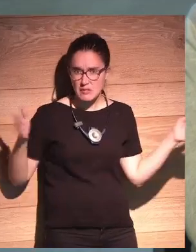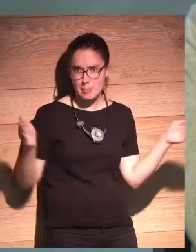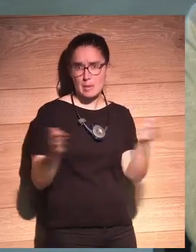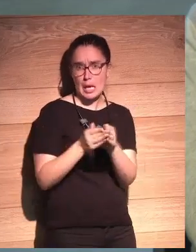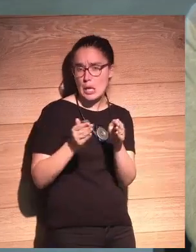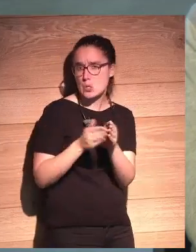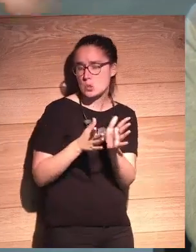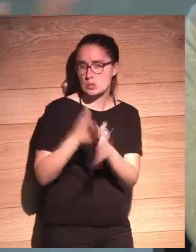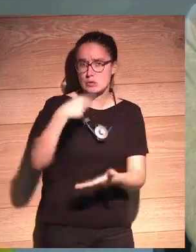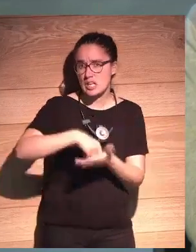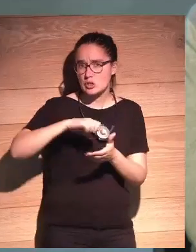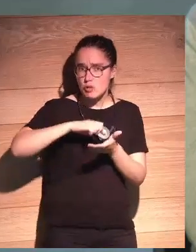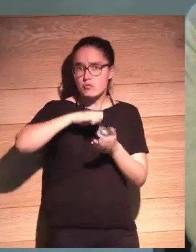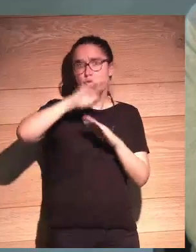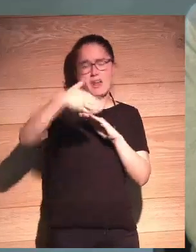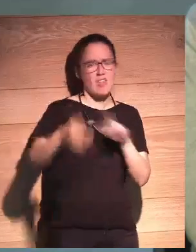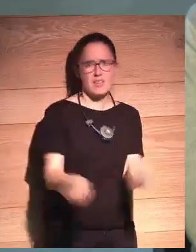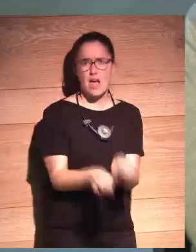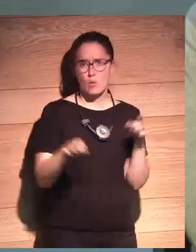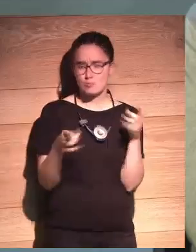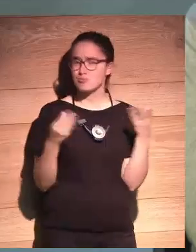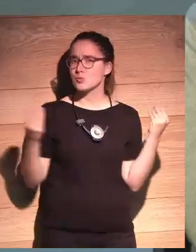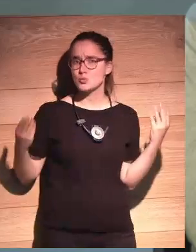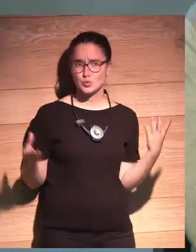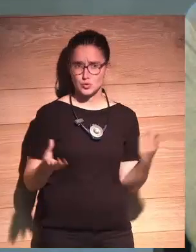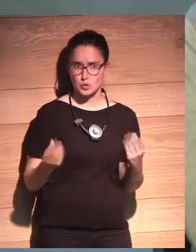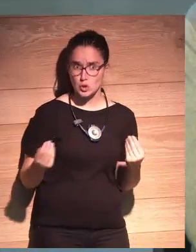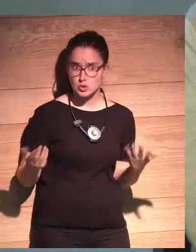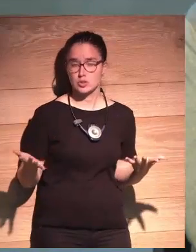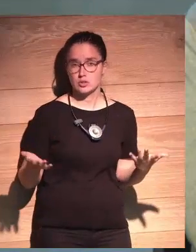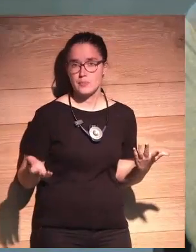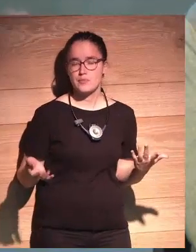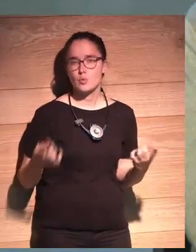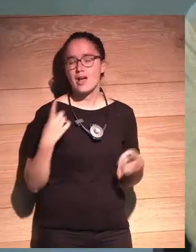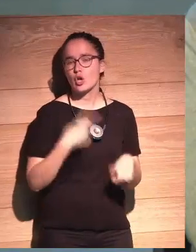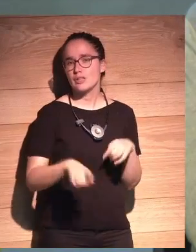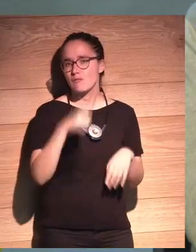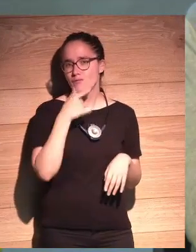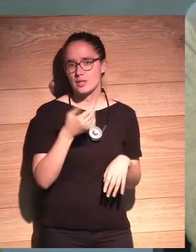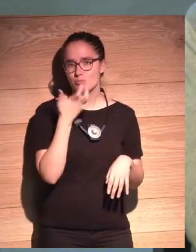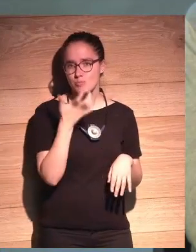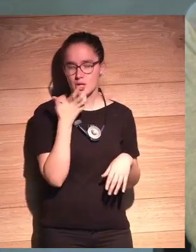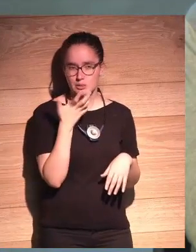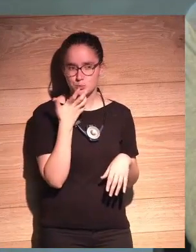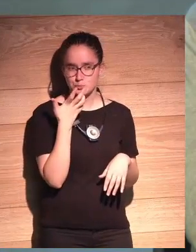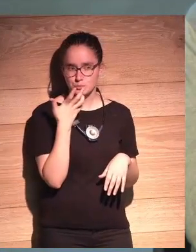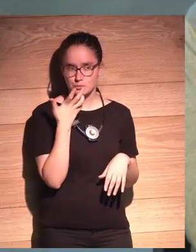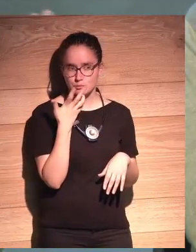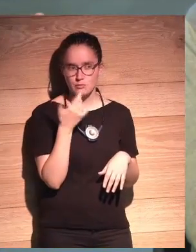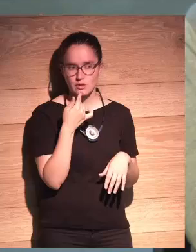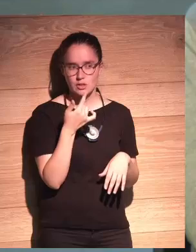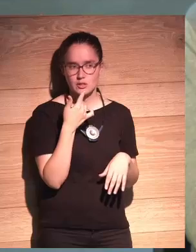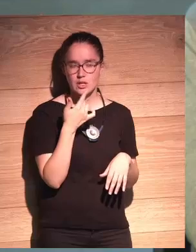the big, the ones, the small ones, the ones that are inside, outside, some kind of an easy thing, like for